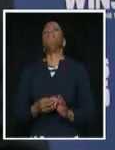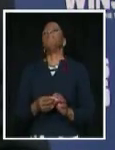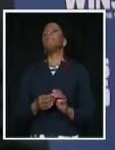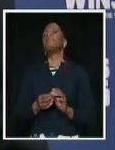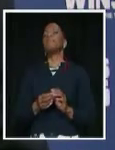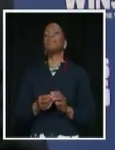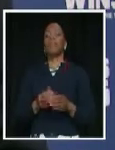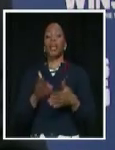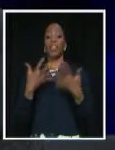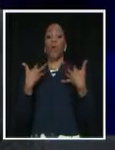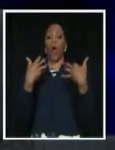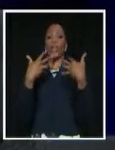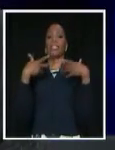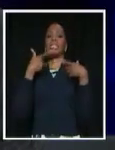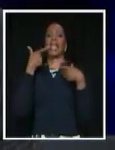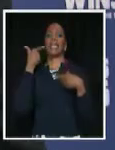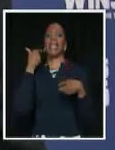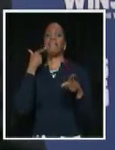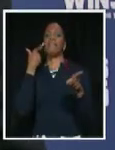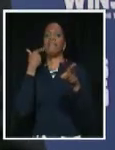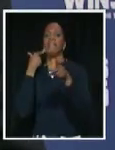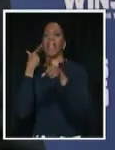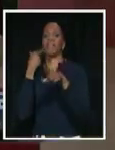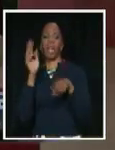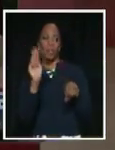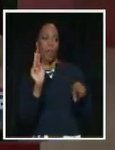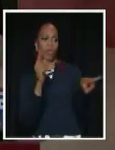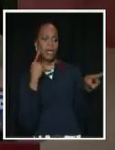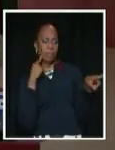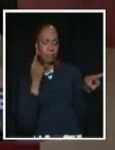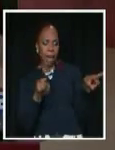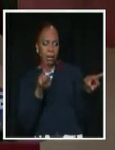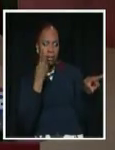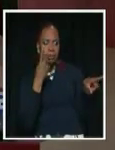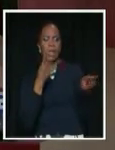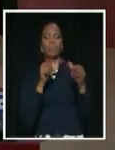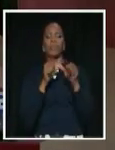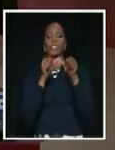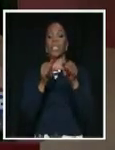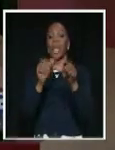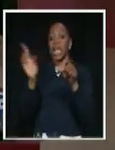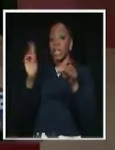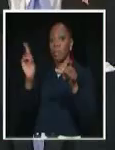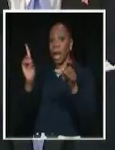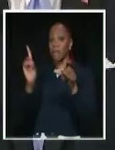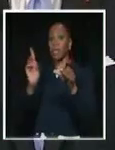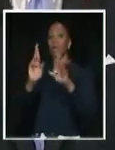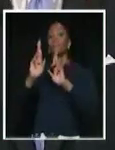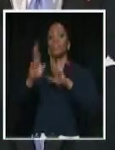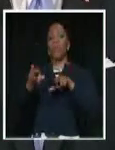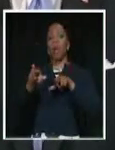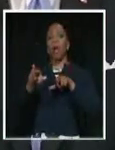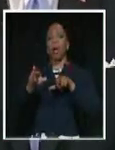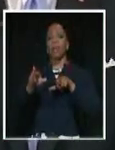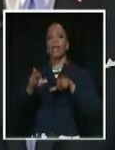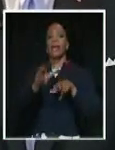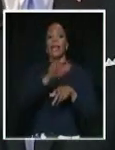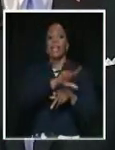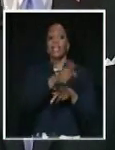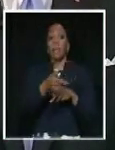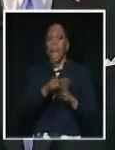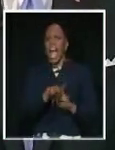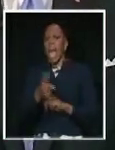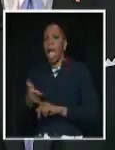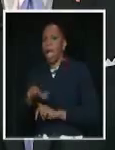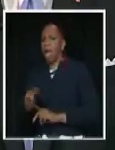Okay, I think we got it. I think we got it. You know what? Let's move on. Wait, I have to respond to this because there is a pattern here. Let's be clear. He said a